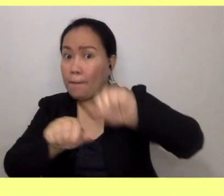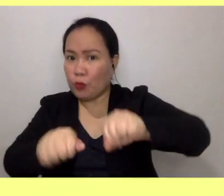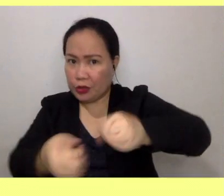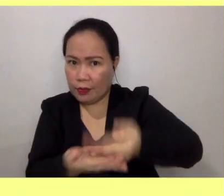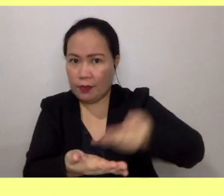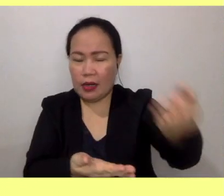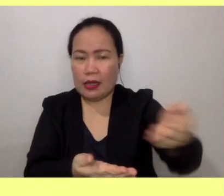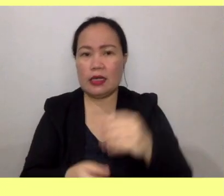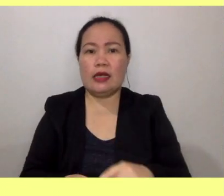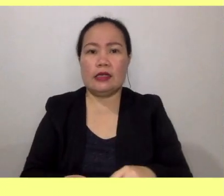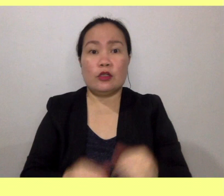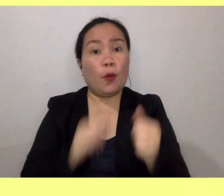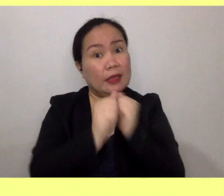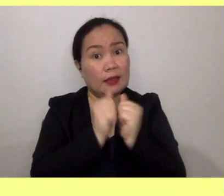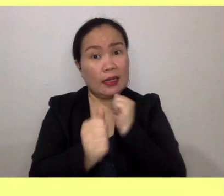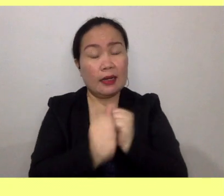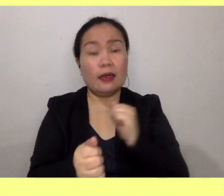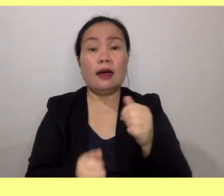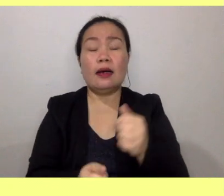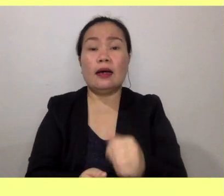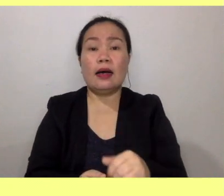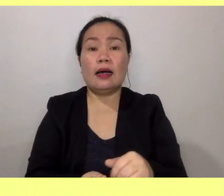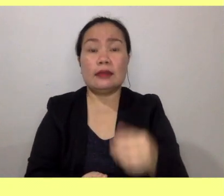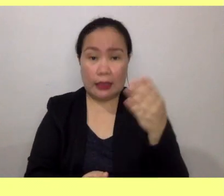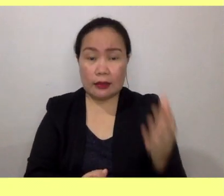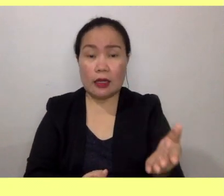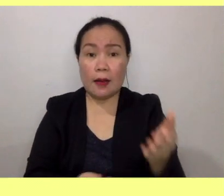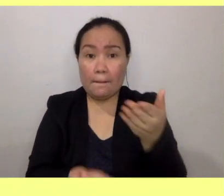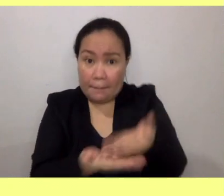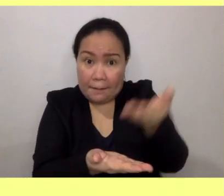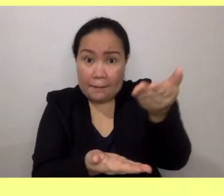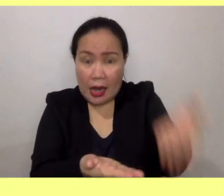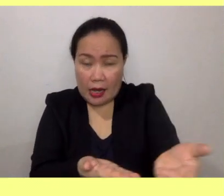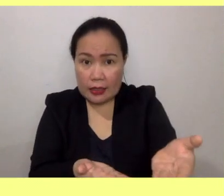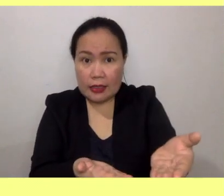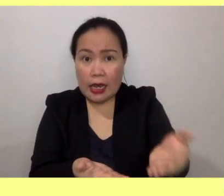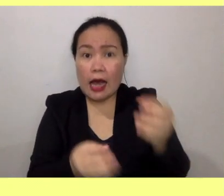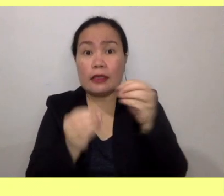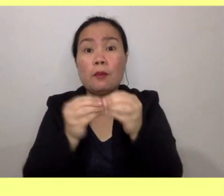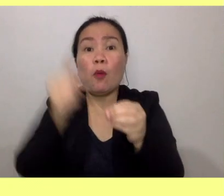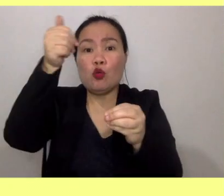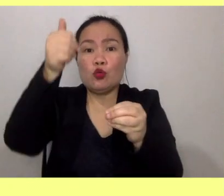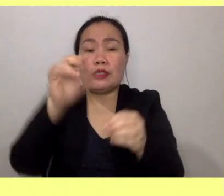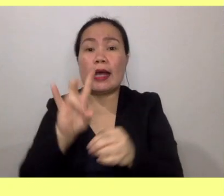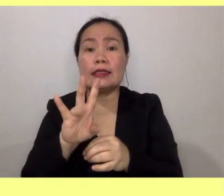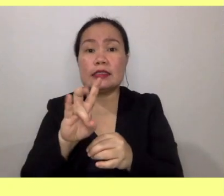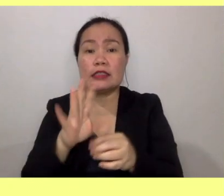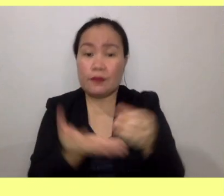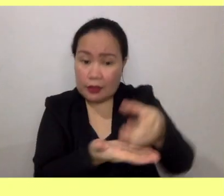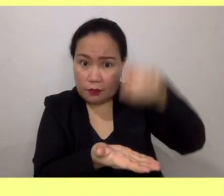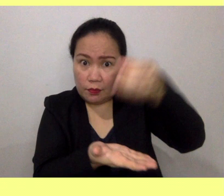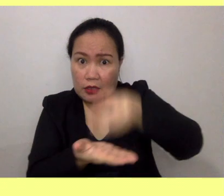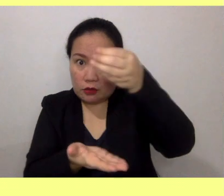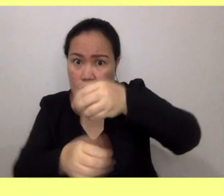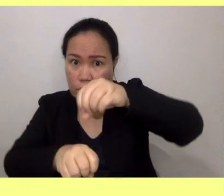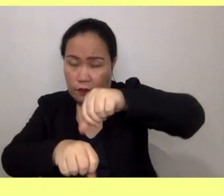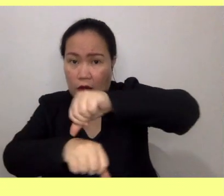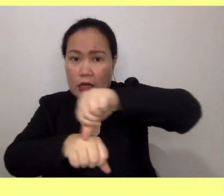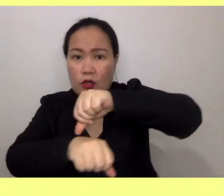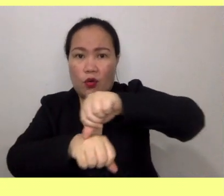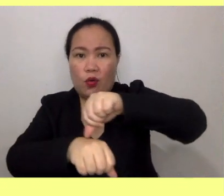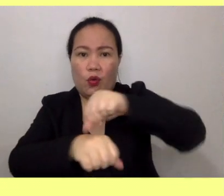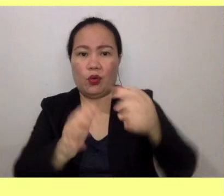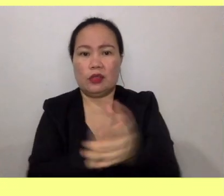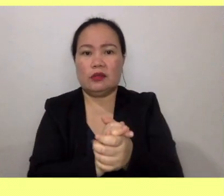So, ibig sabihin, they can purchase at most 17 bottles. So, pwede